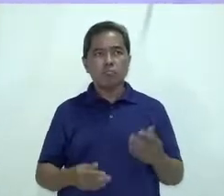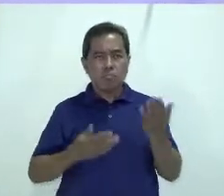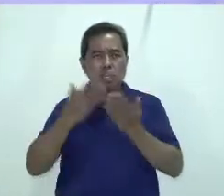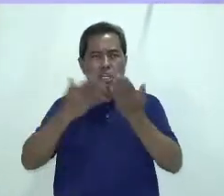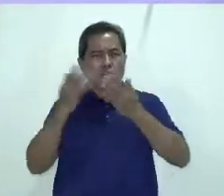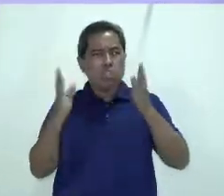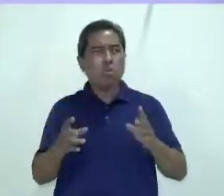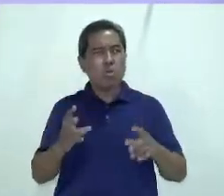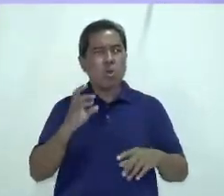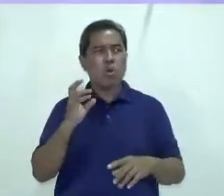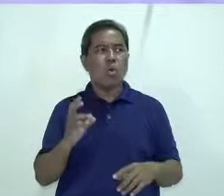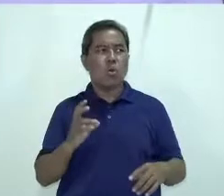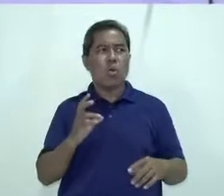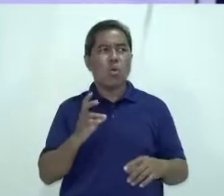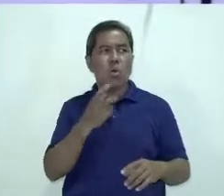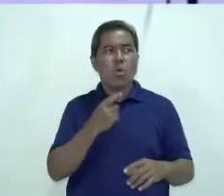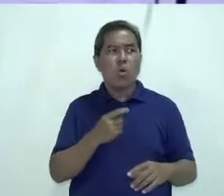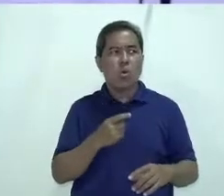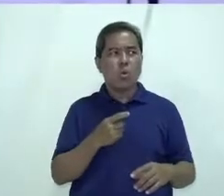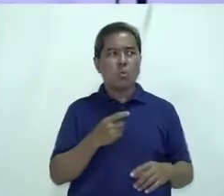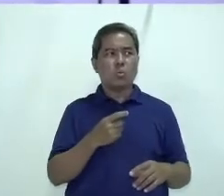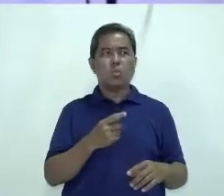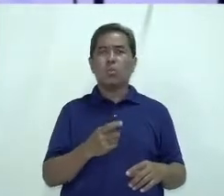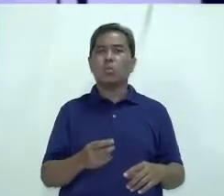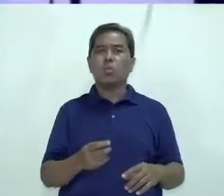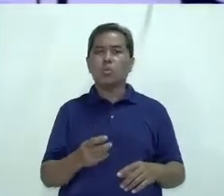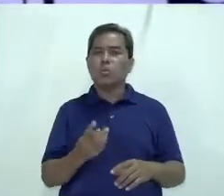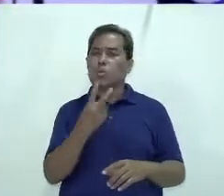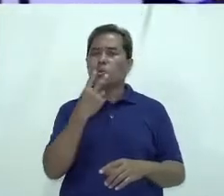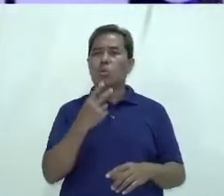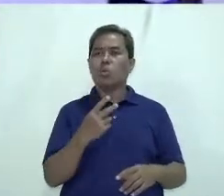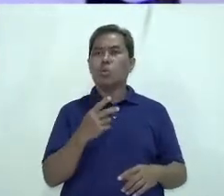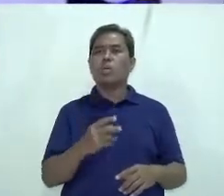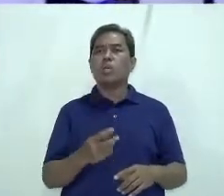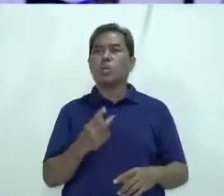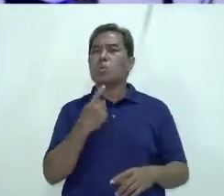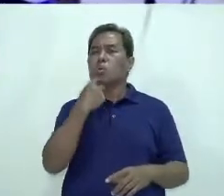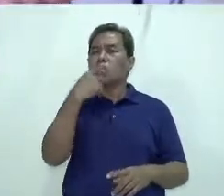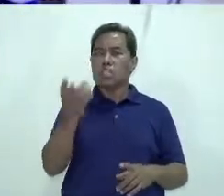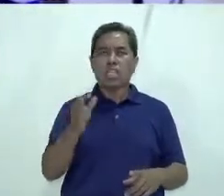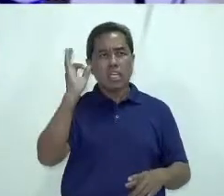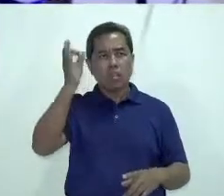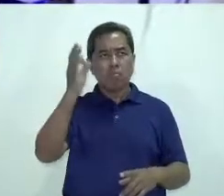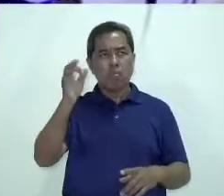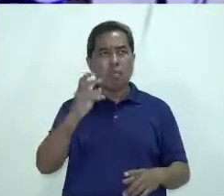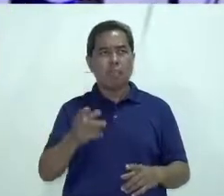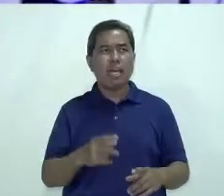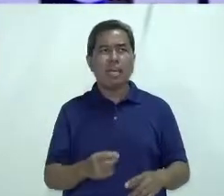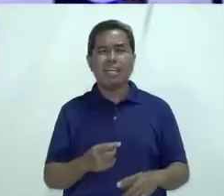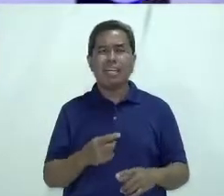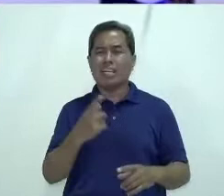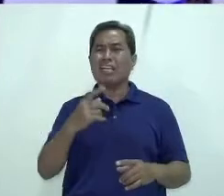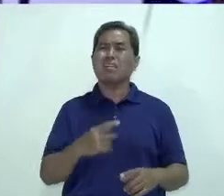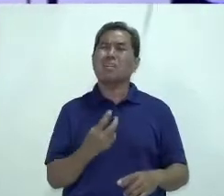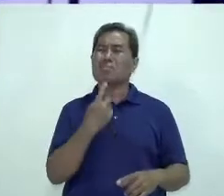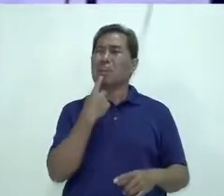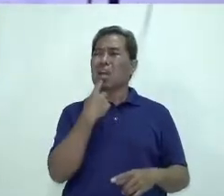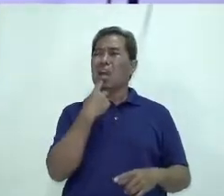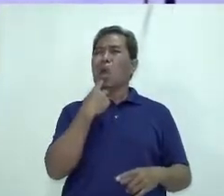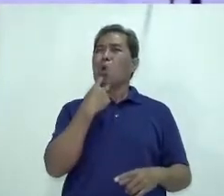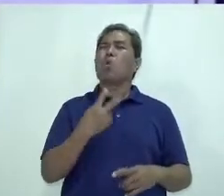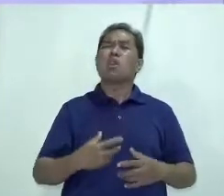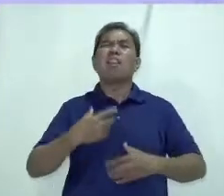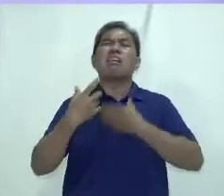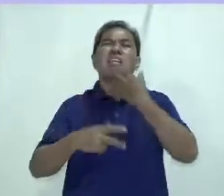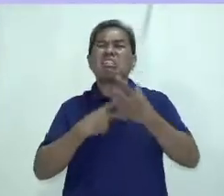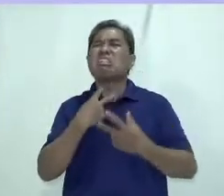going around announcing to the people, you know, these are the messengers of God. Listen to them. Now, if we would think to ourselves, that's